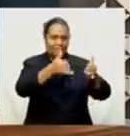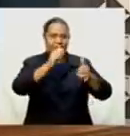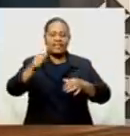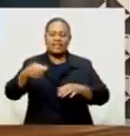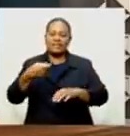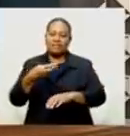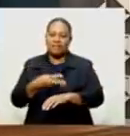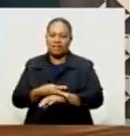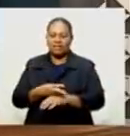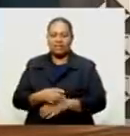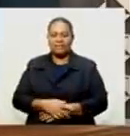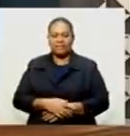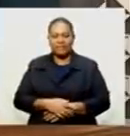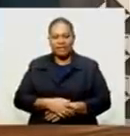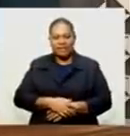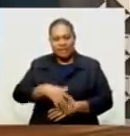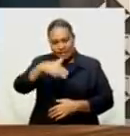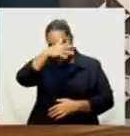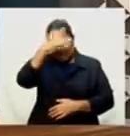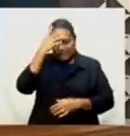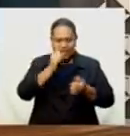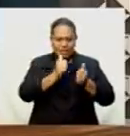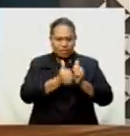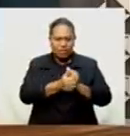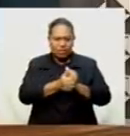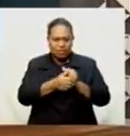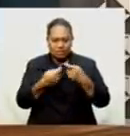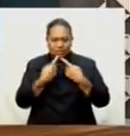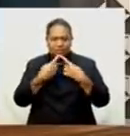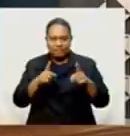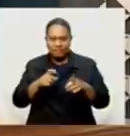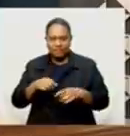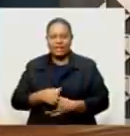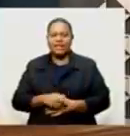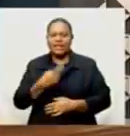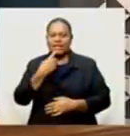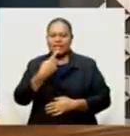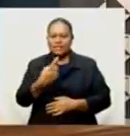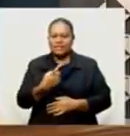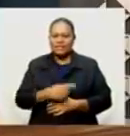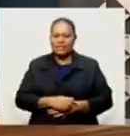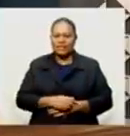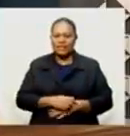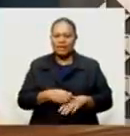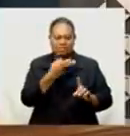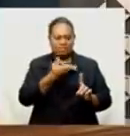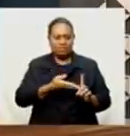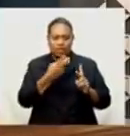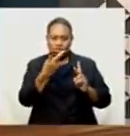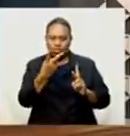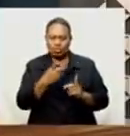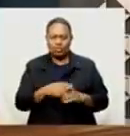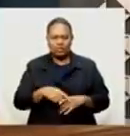On the Sky Sports The Breakdown show last night, Sir John Kirwan and Mills Muliaina